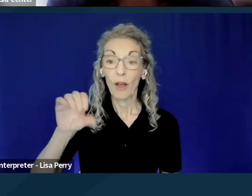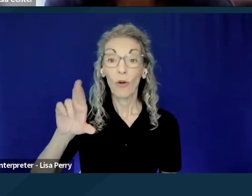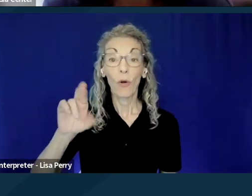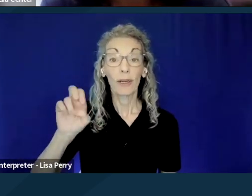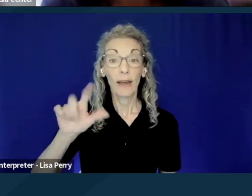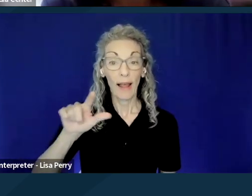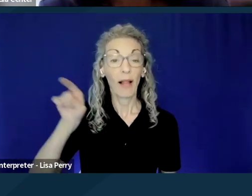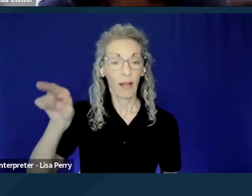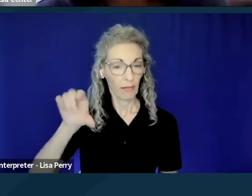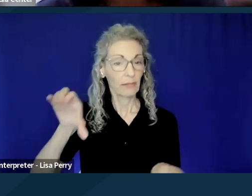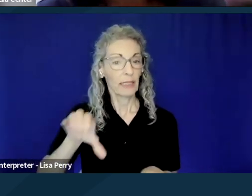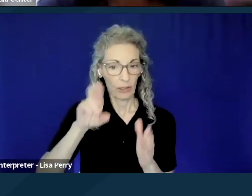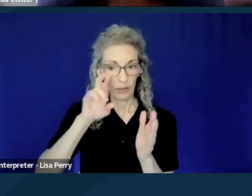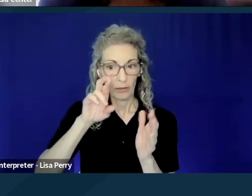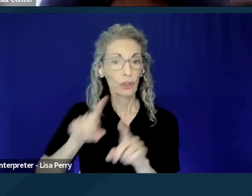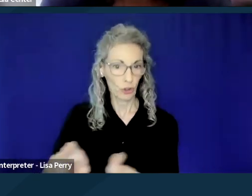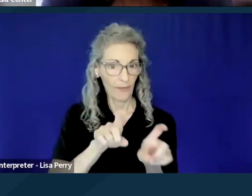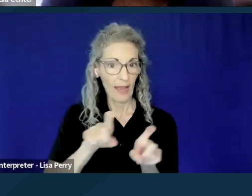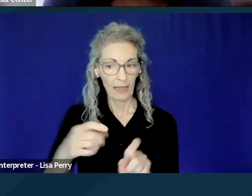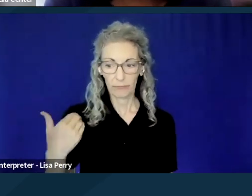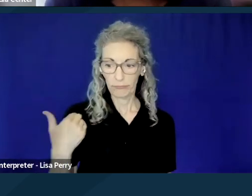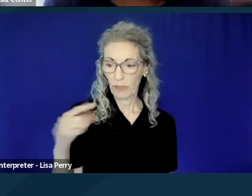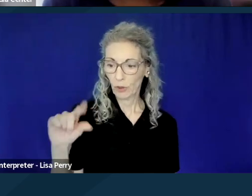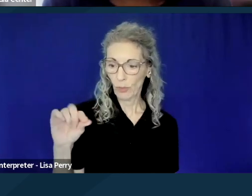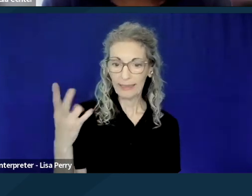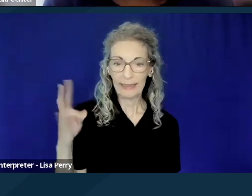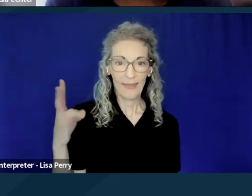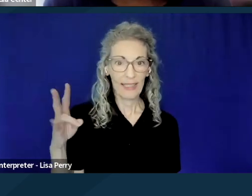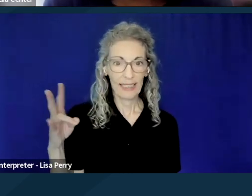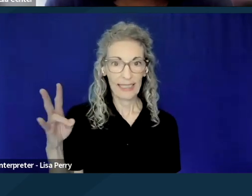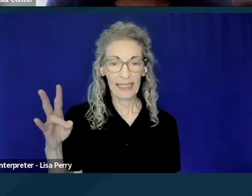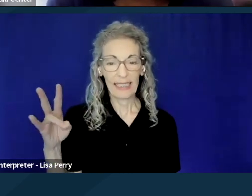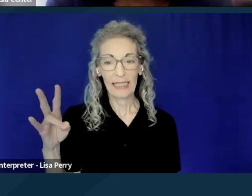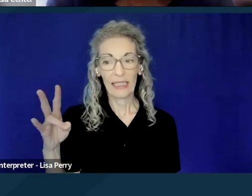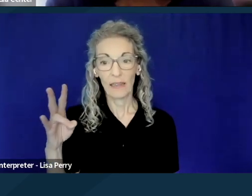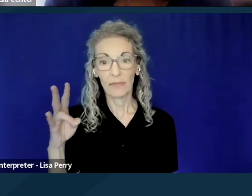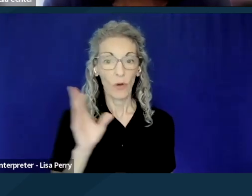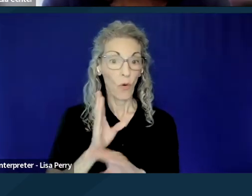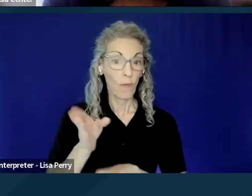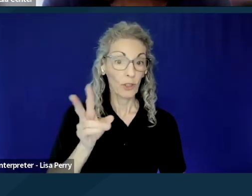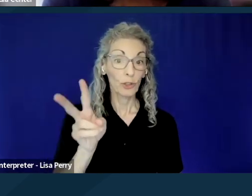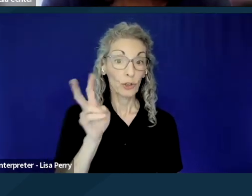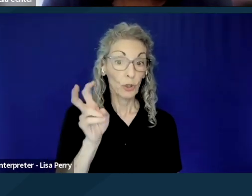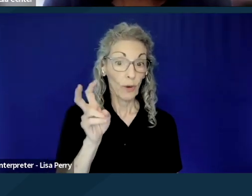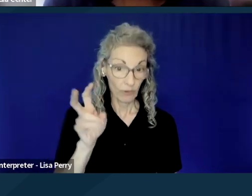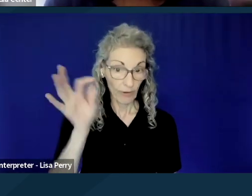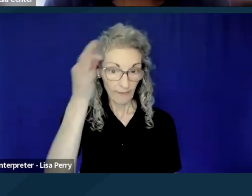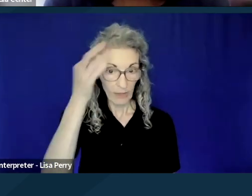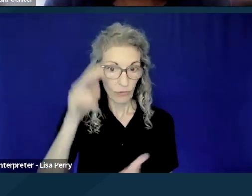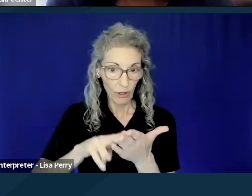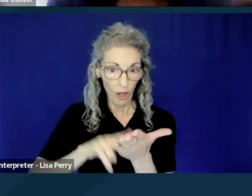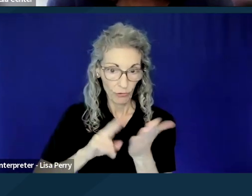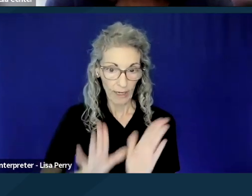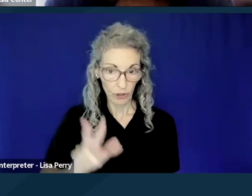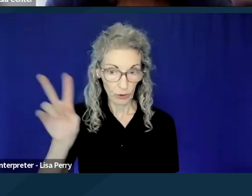survey in 2017 of more than 200 federal contractors, and they